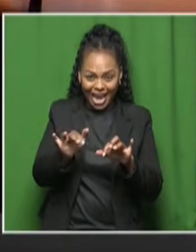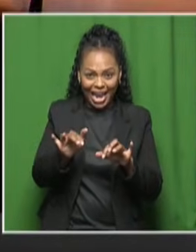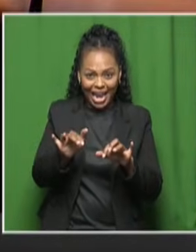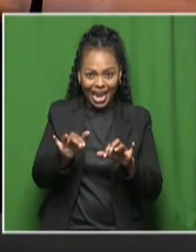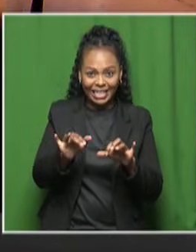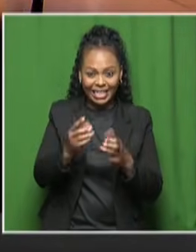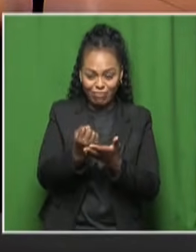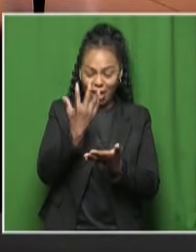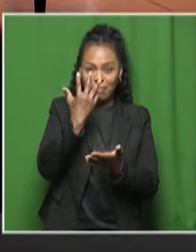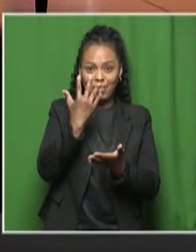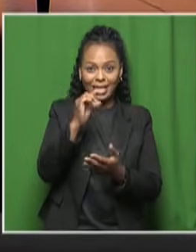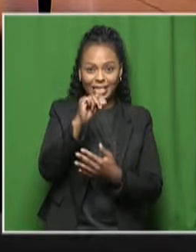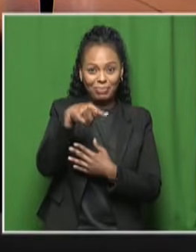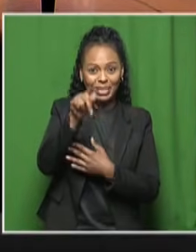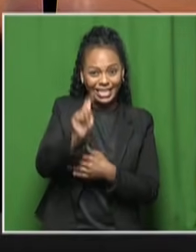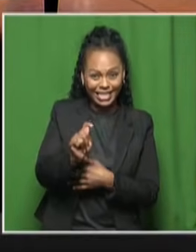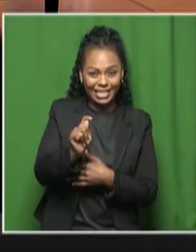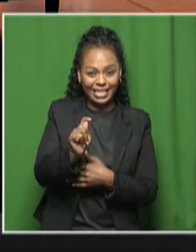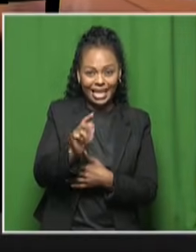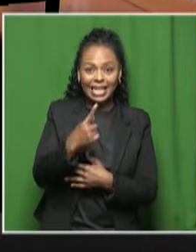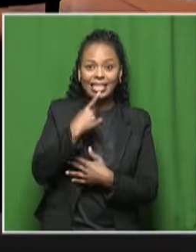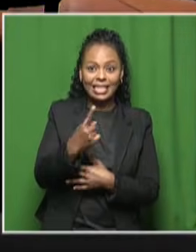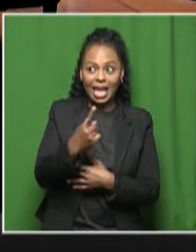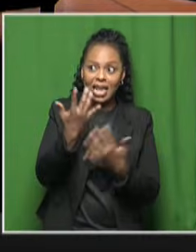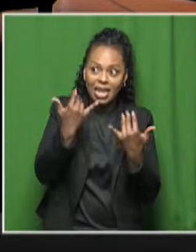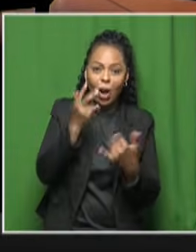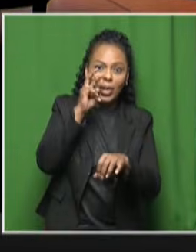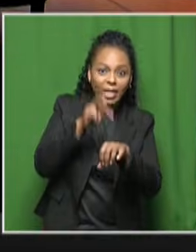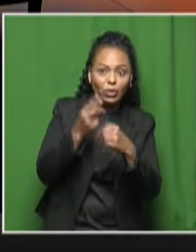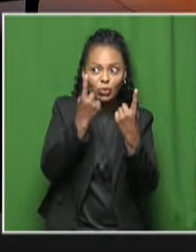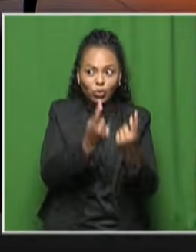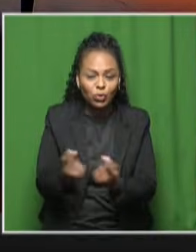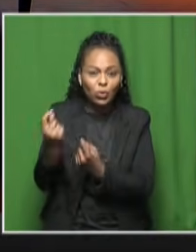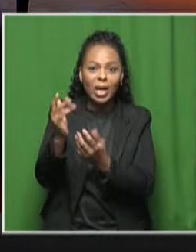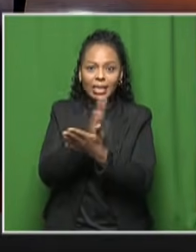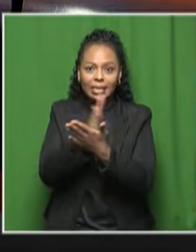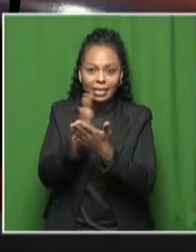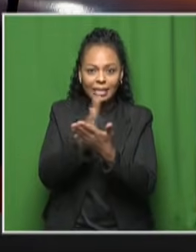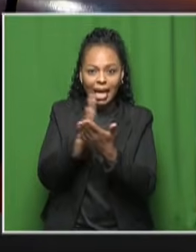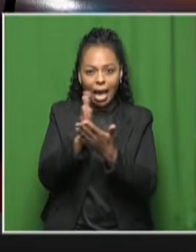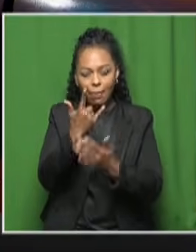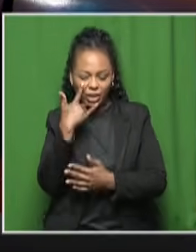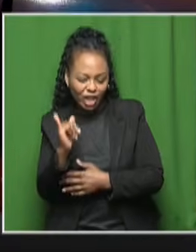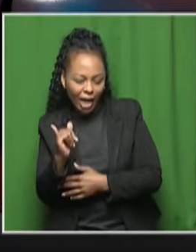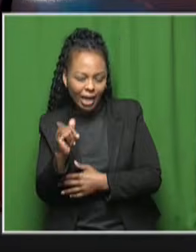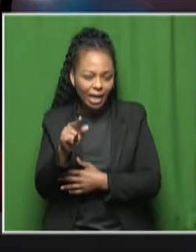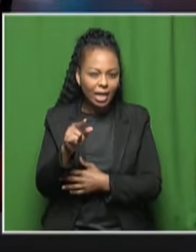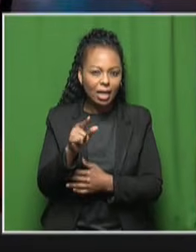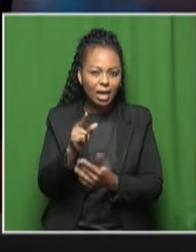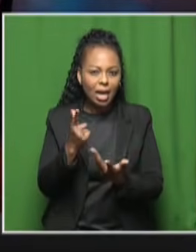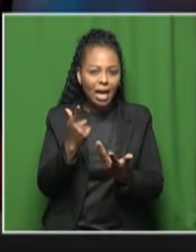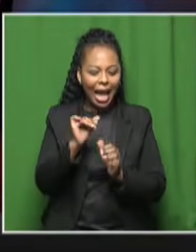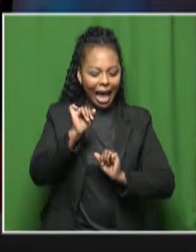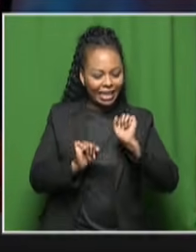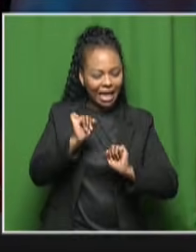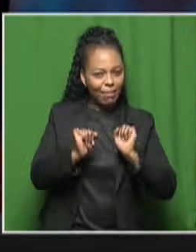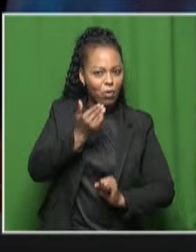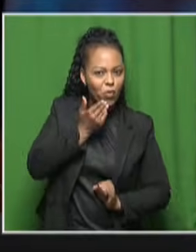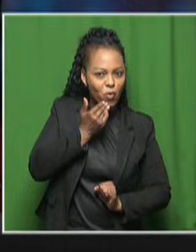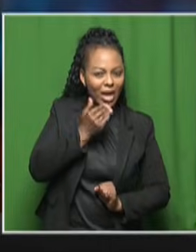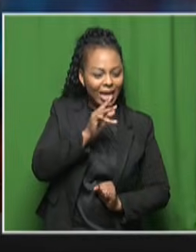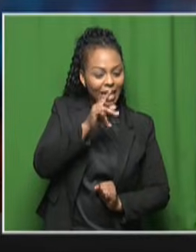write-up, Yes. granted your point of Yes. you still needing to do some fact-checking, Yes. who did the assignment?